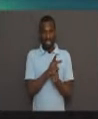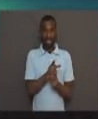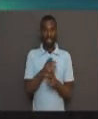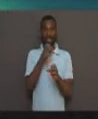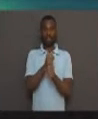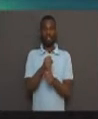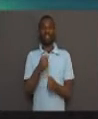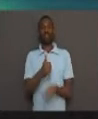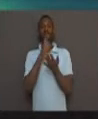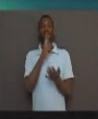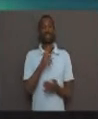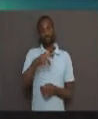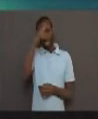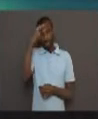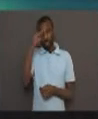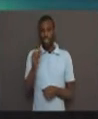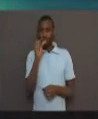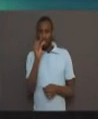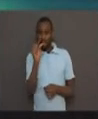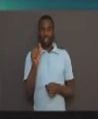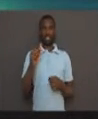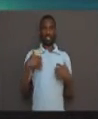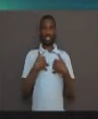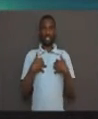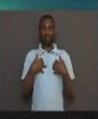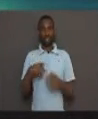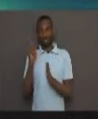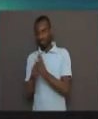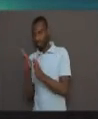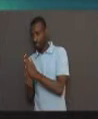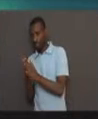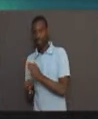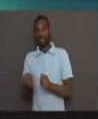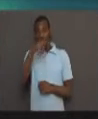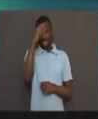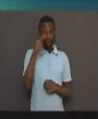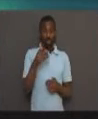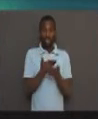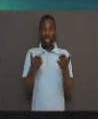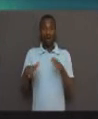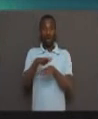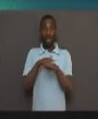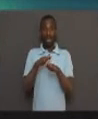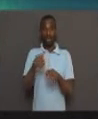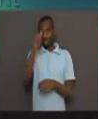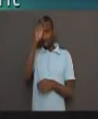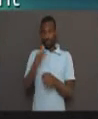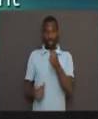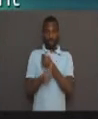kills microorganisms that cause contamination and disease.